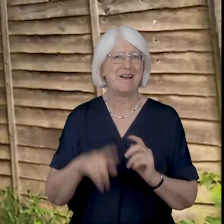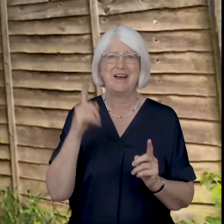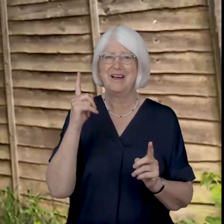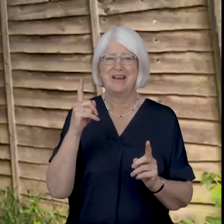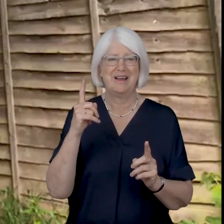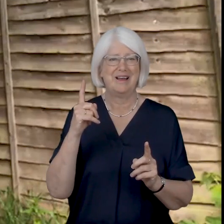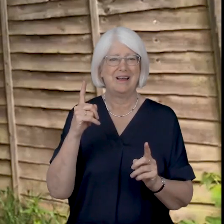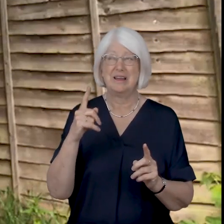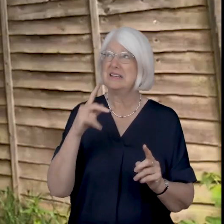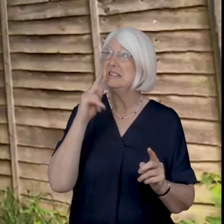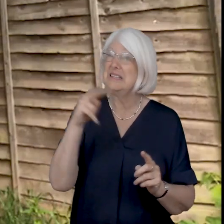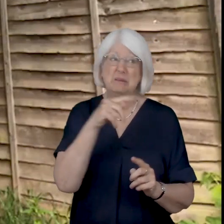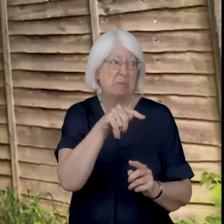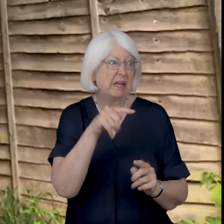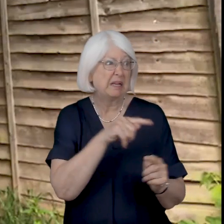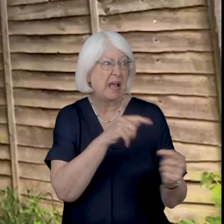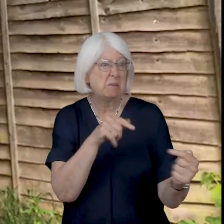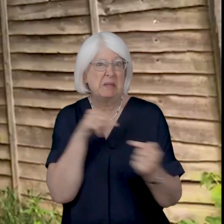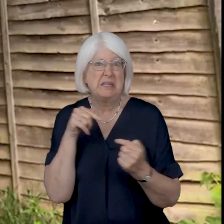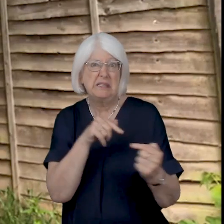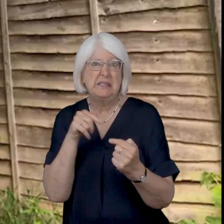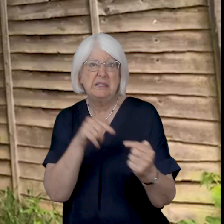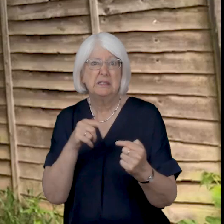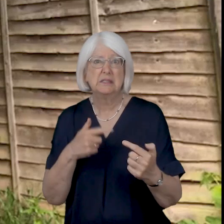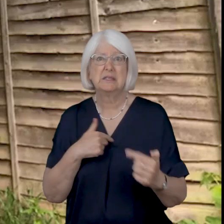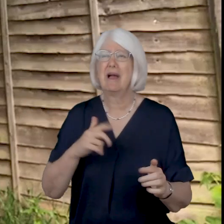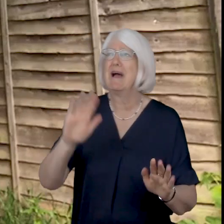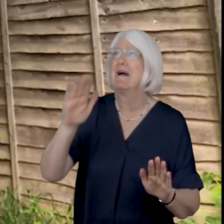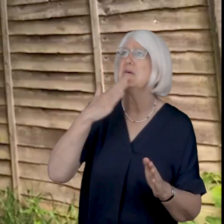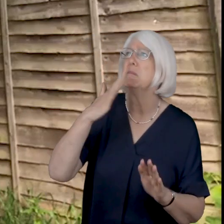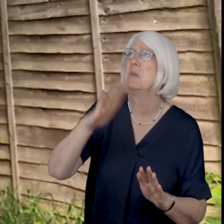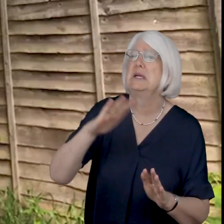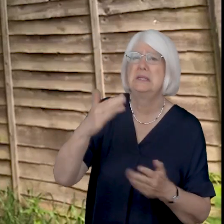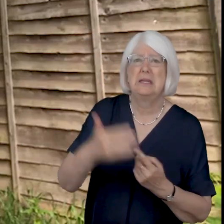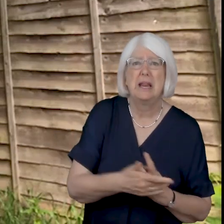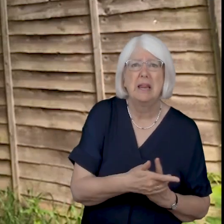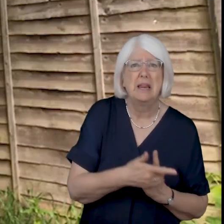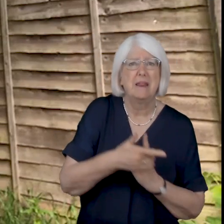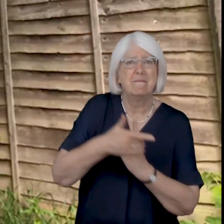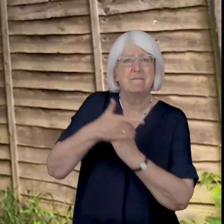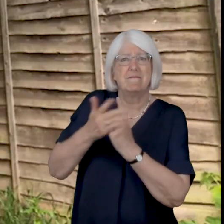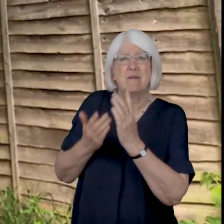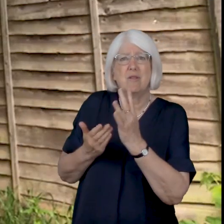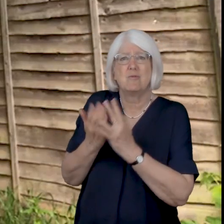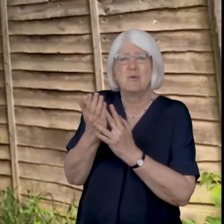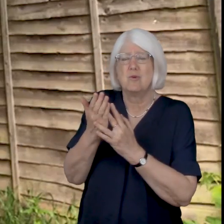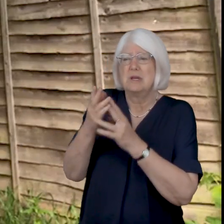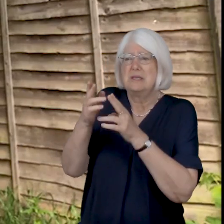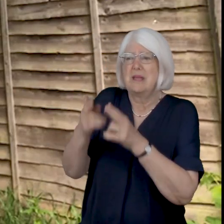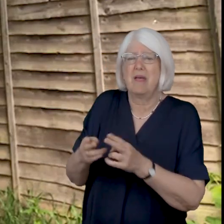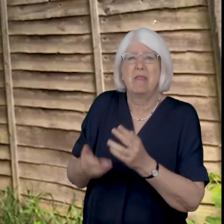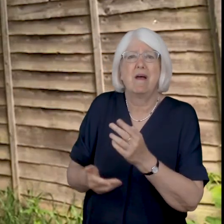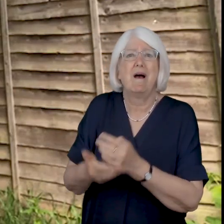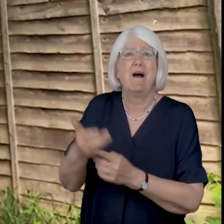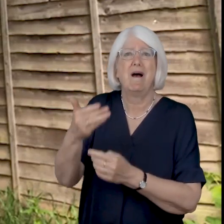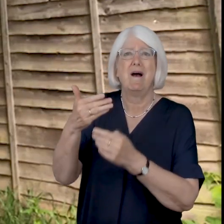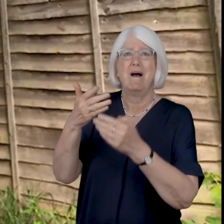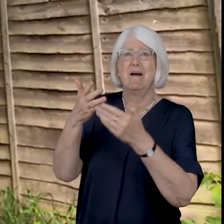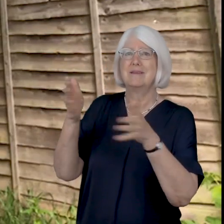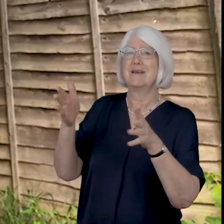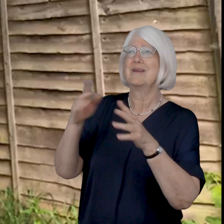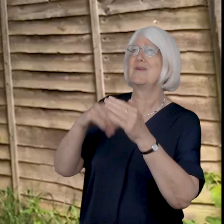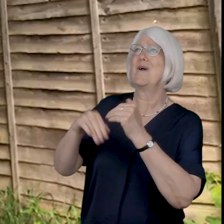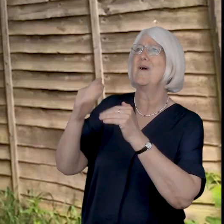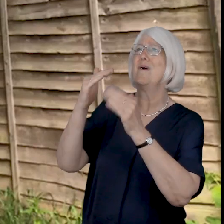Lord, see how my enemies persecute me. Have mercy and lift me up through the gates of death, that I may declare your praises in the gates of